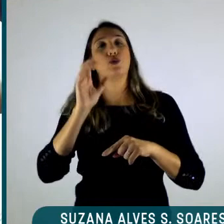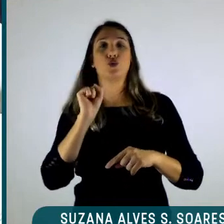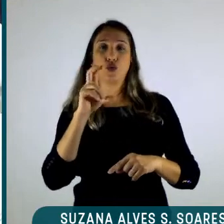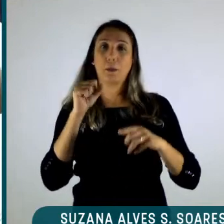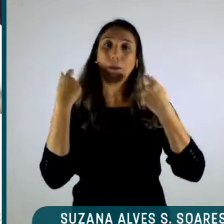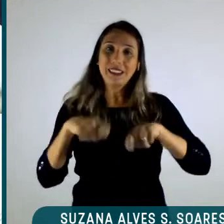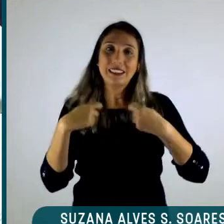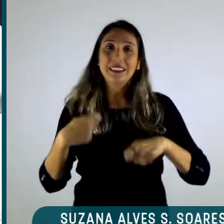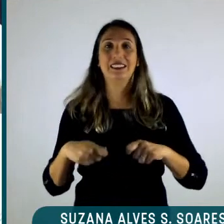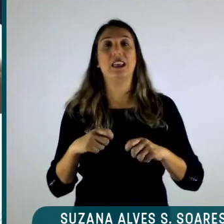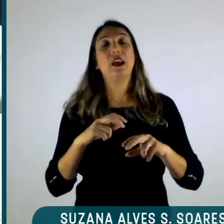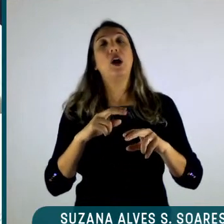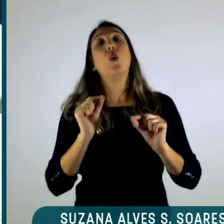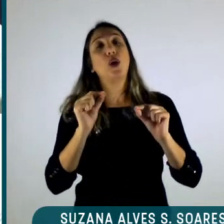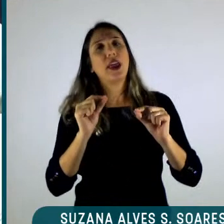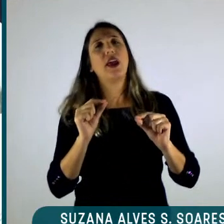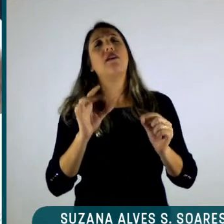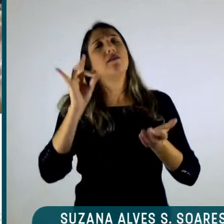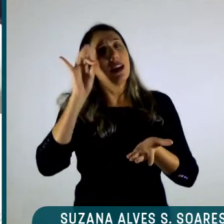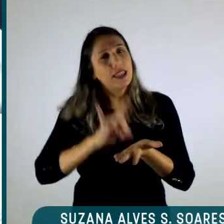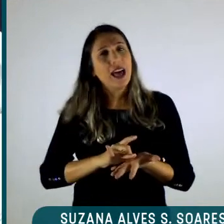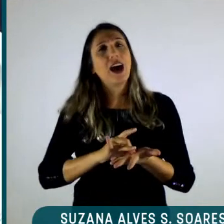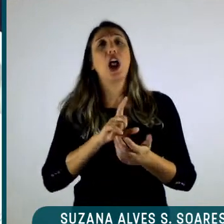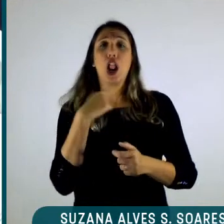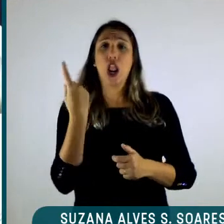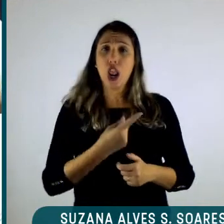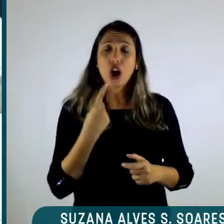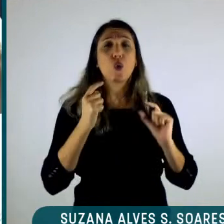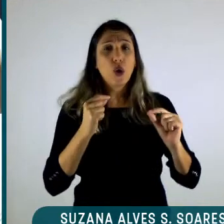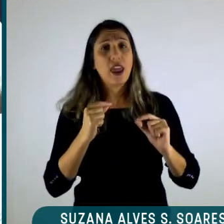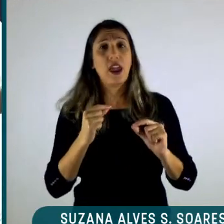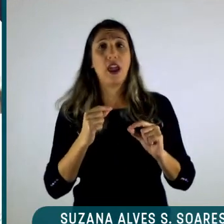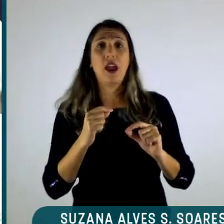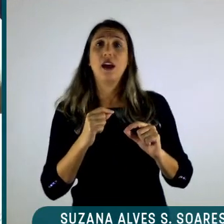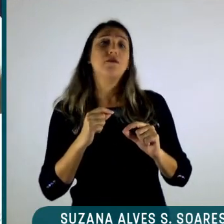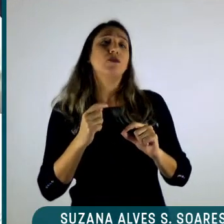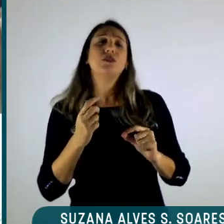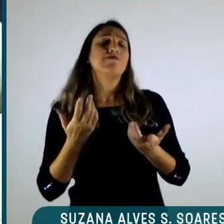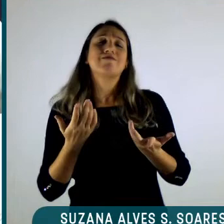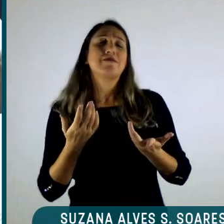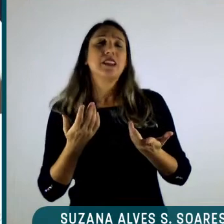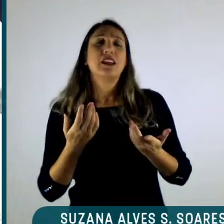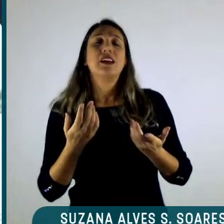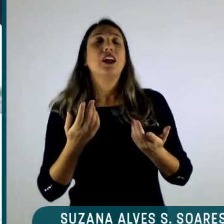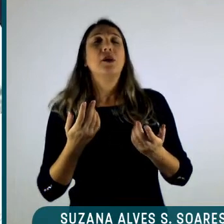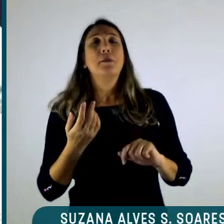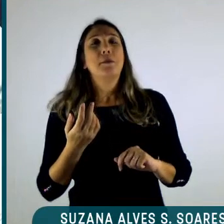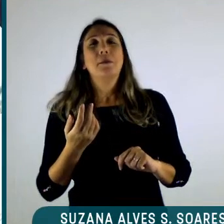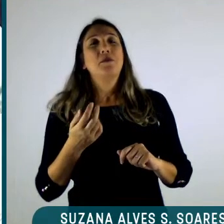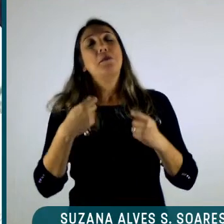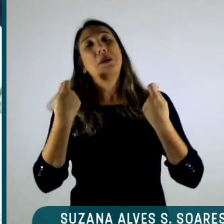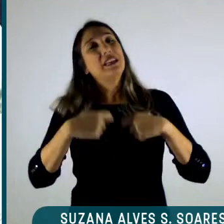has. So I guess we really must refuse